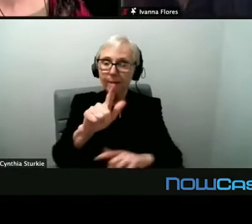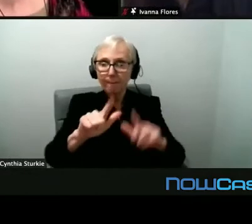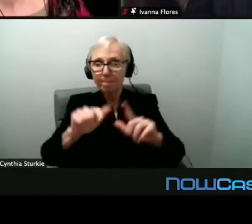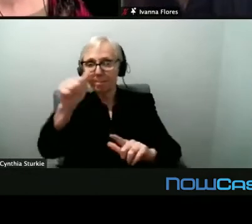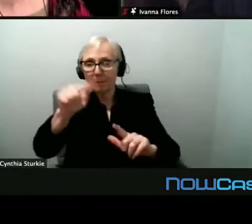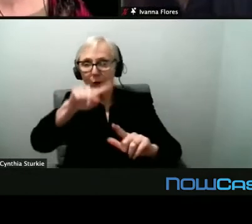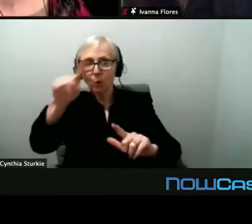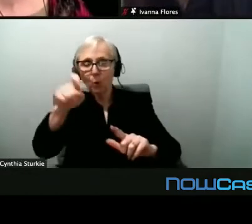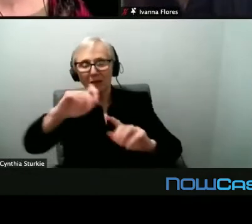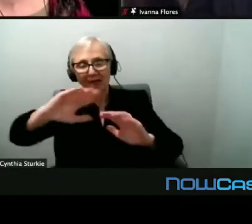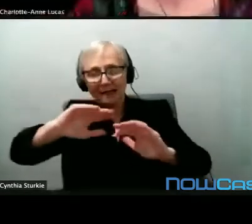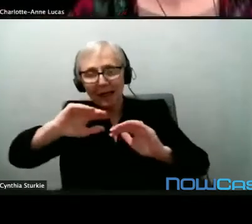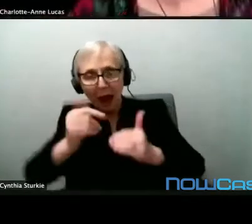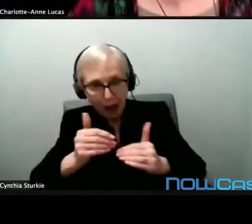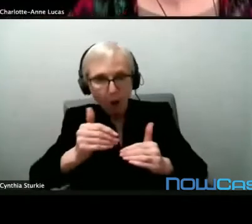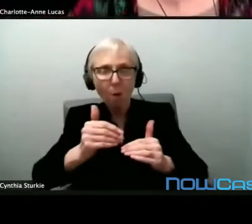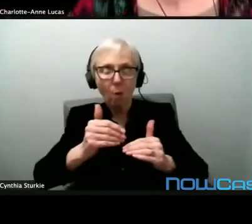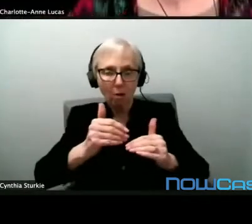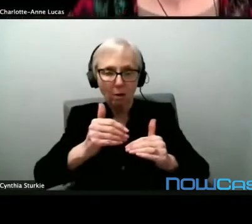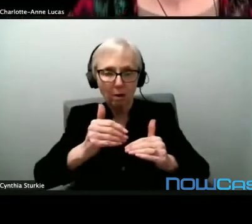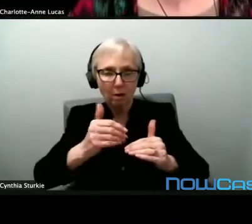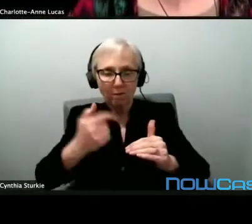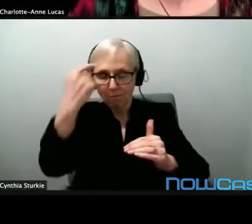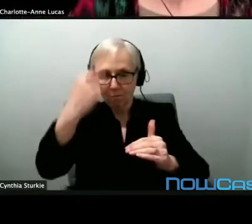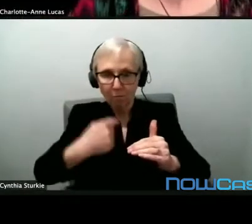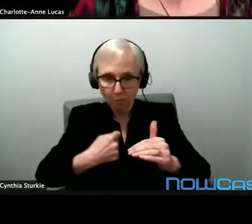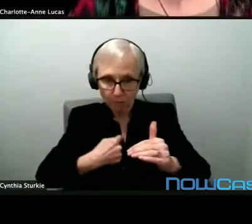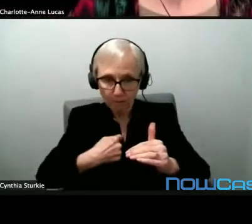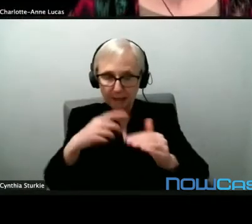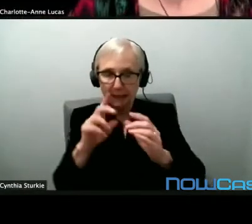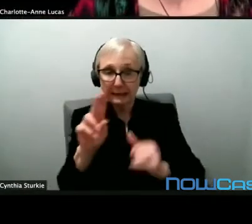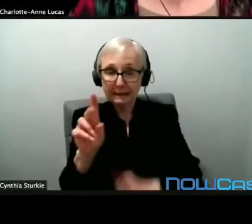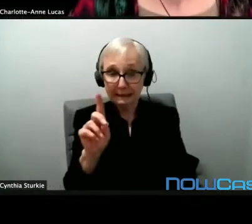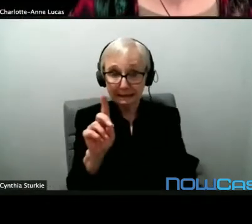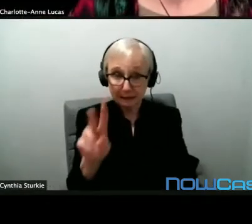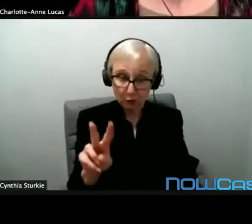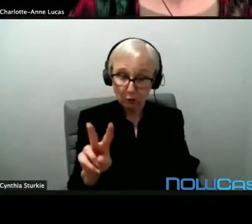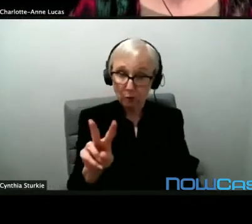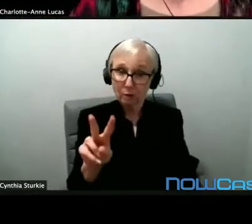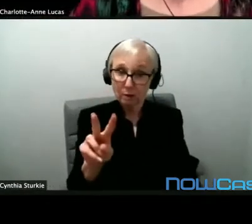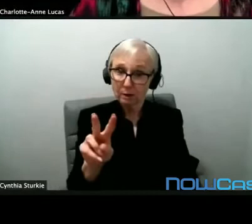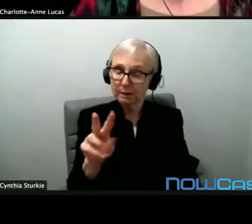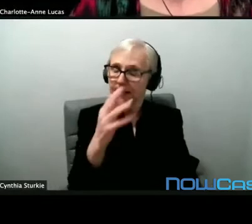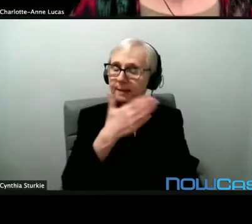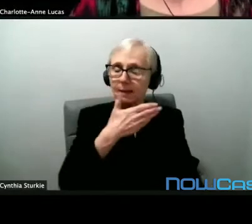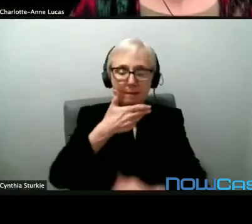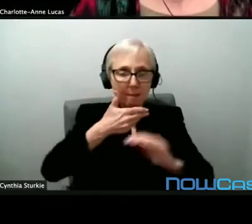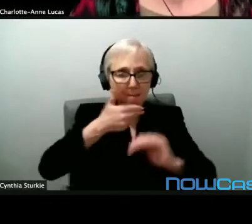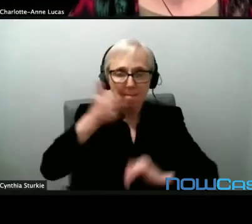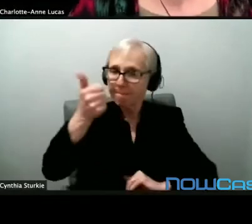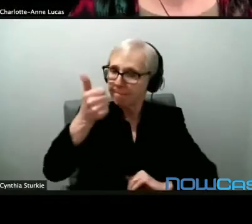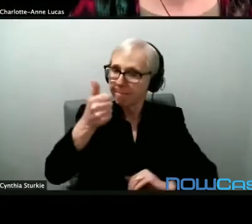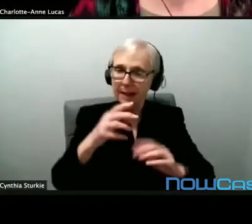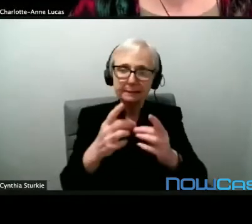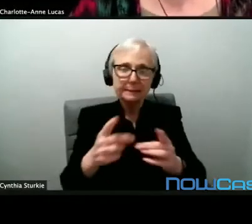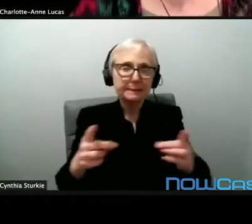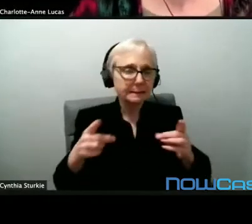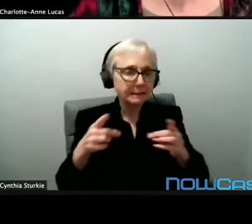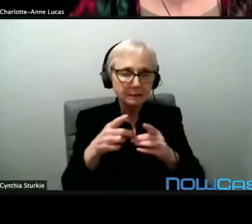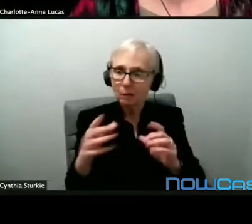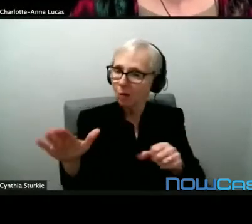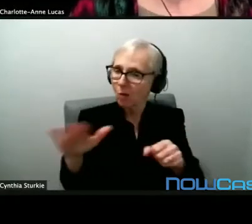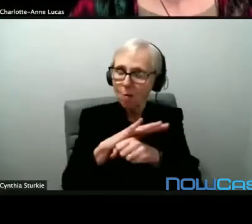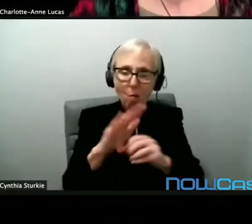is how. And so for me, District 2, again, is the best district in the entire